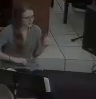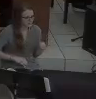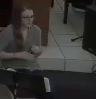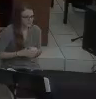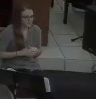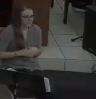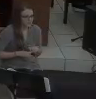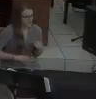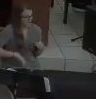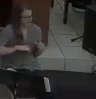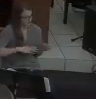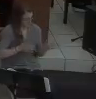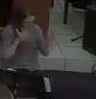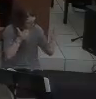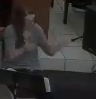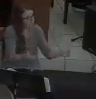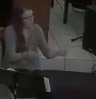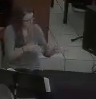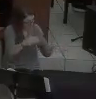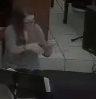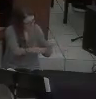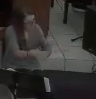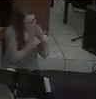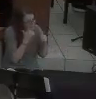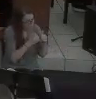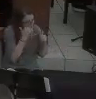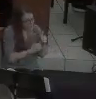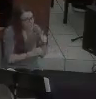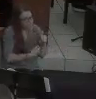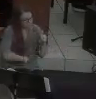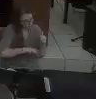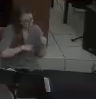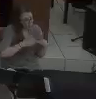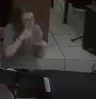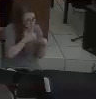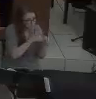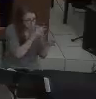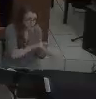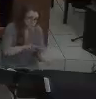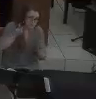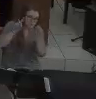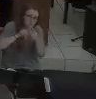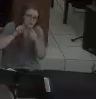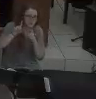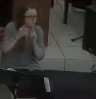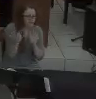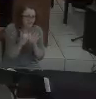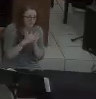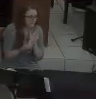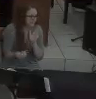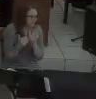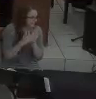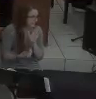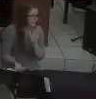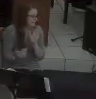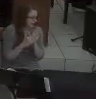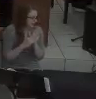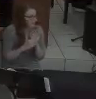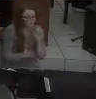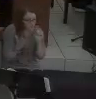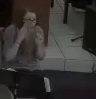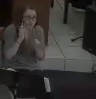That as we go forth in days to come, we shall remember to return to you again and again, knowing it is